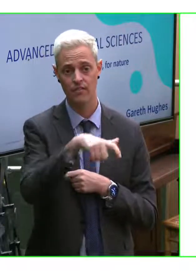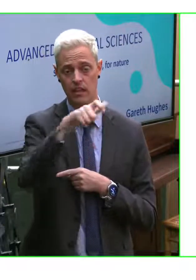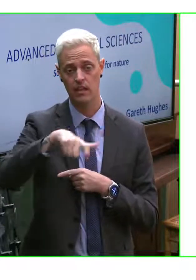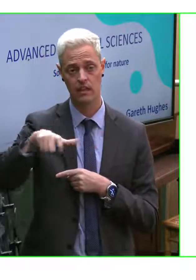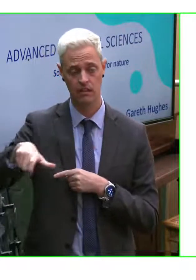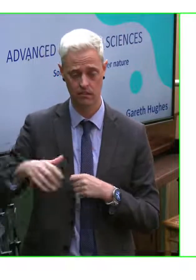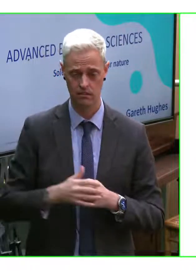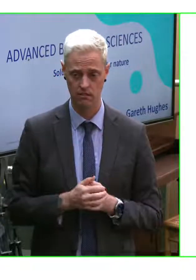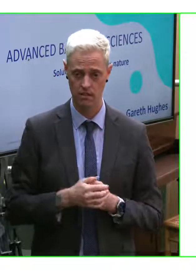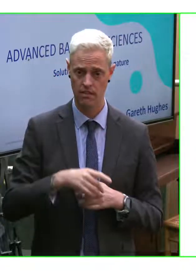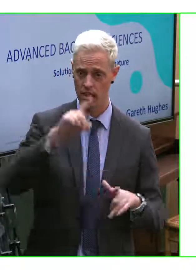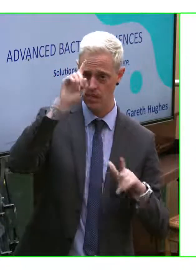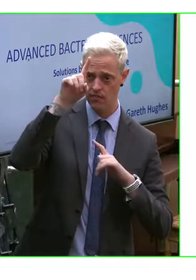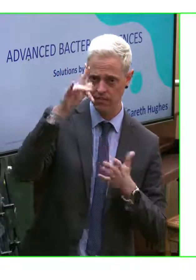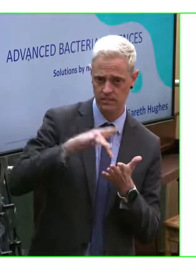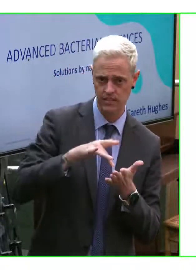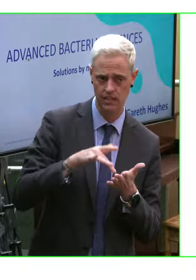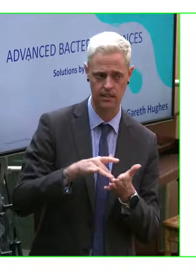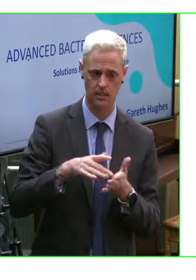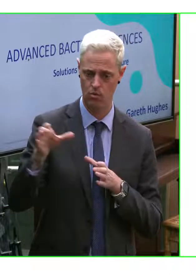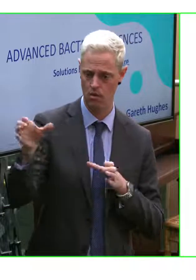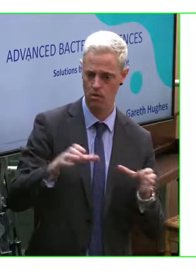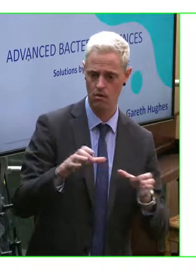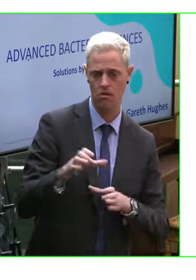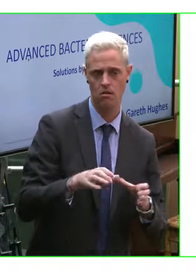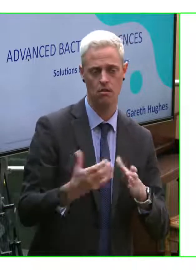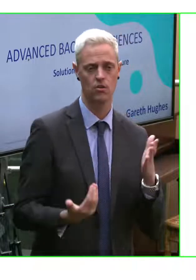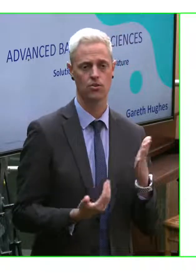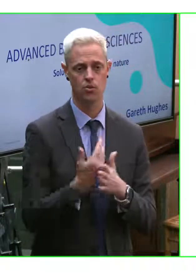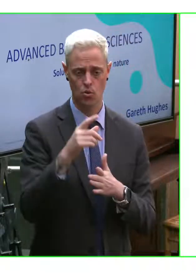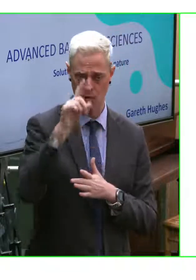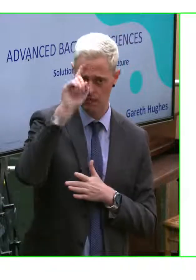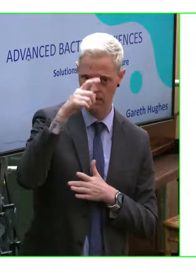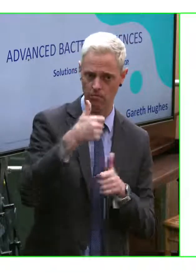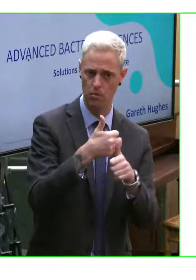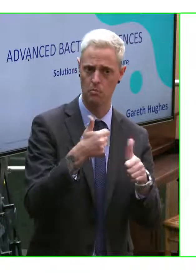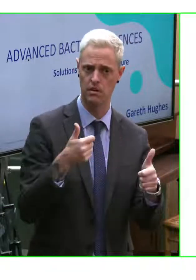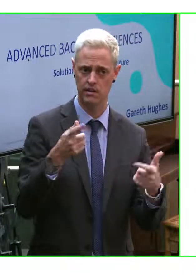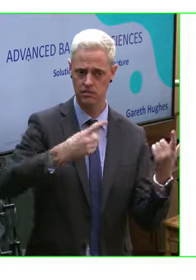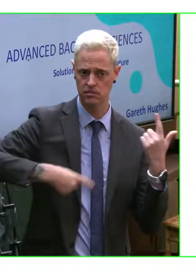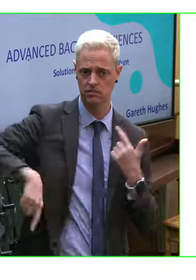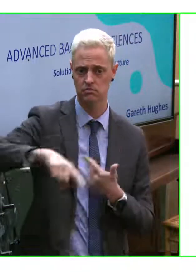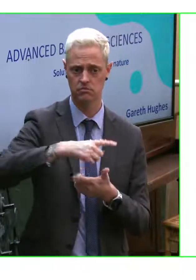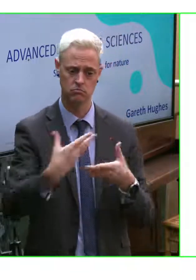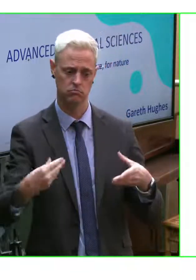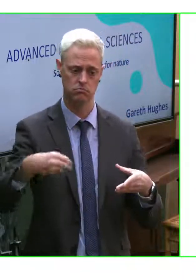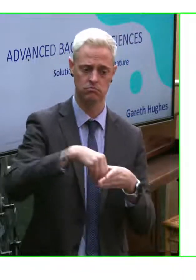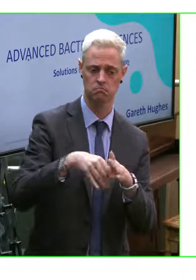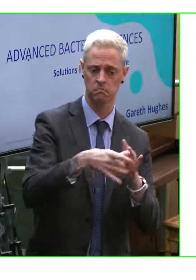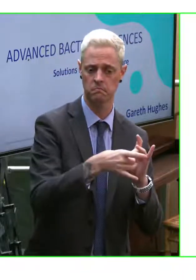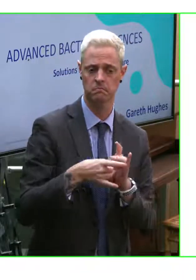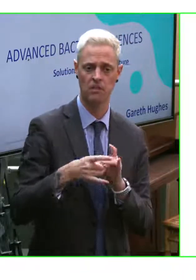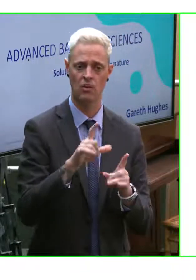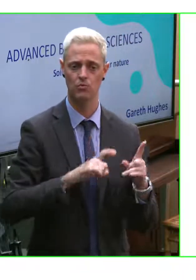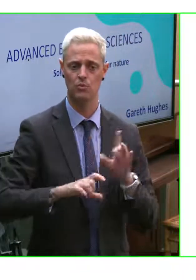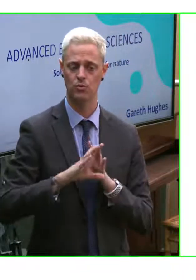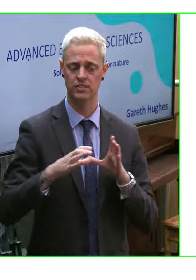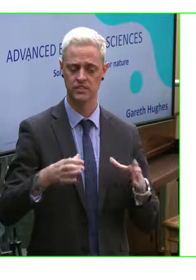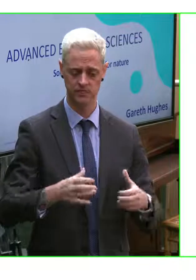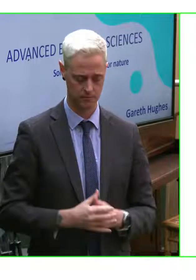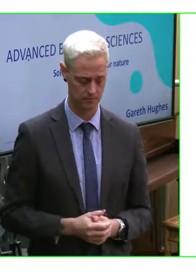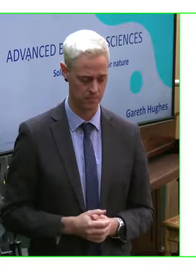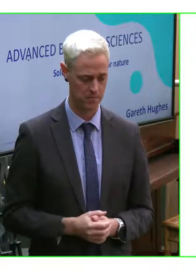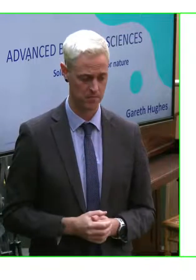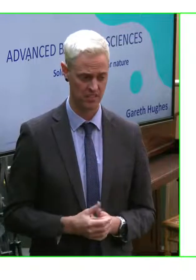to bring in other innovative companies to be part of that community. And this generally is